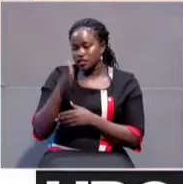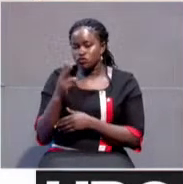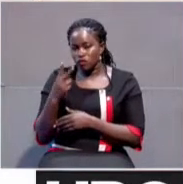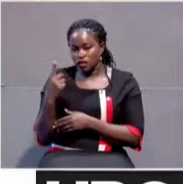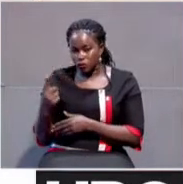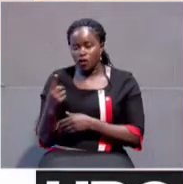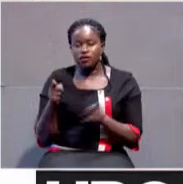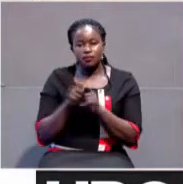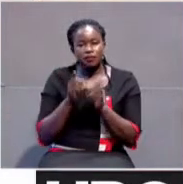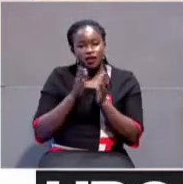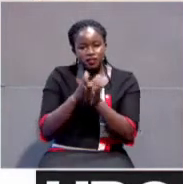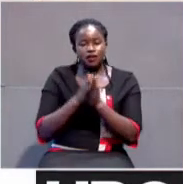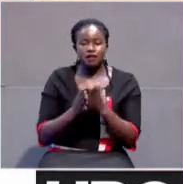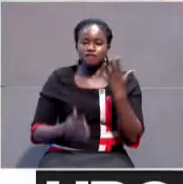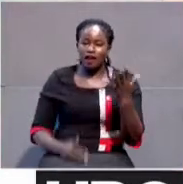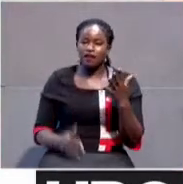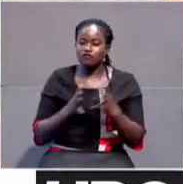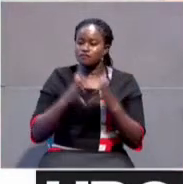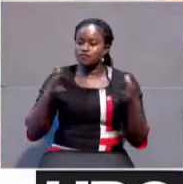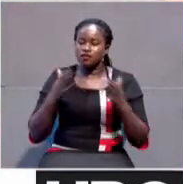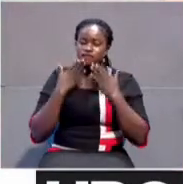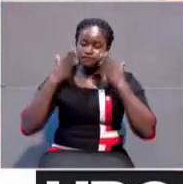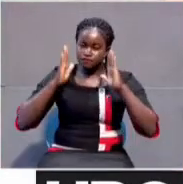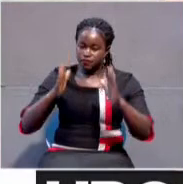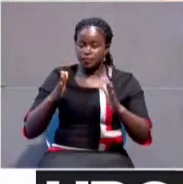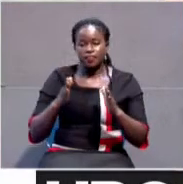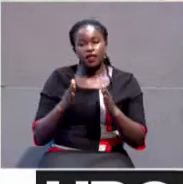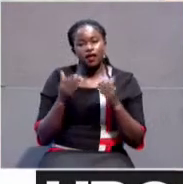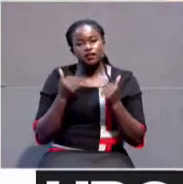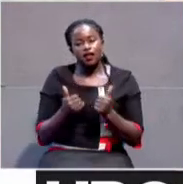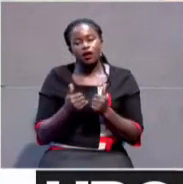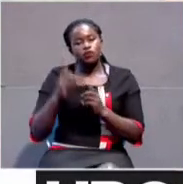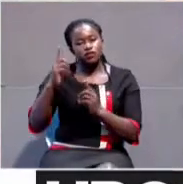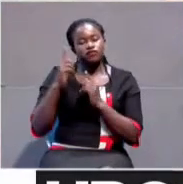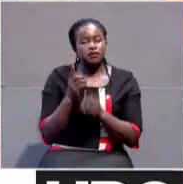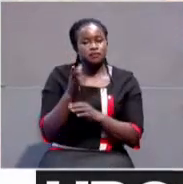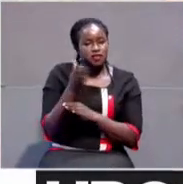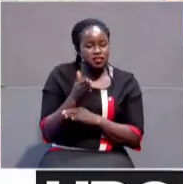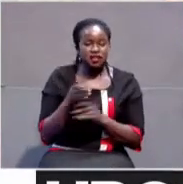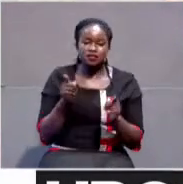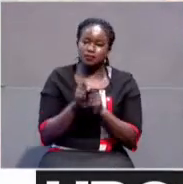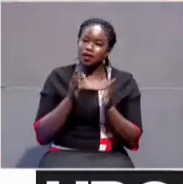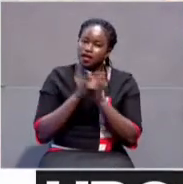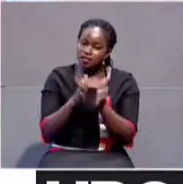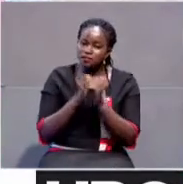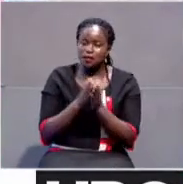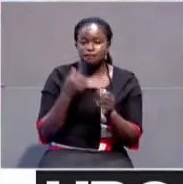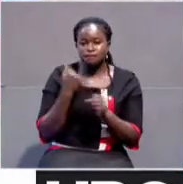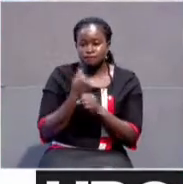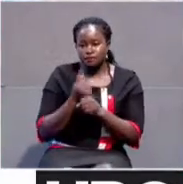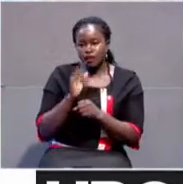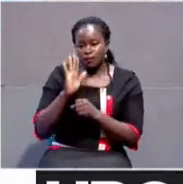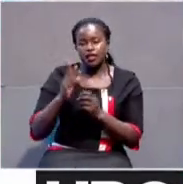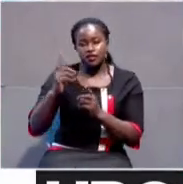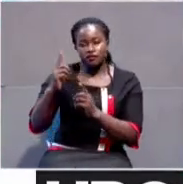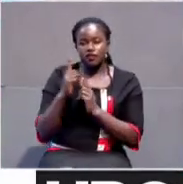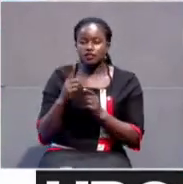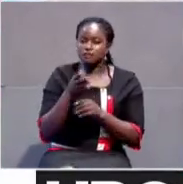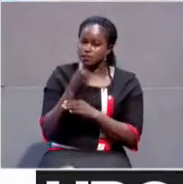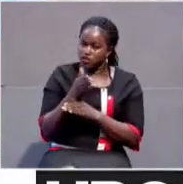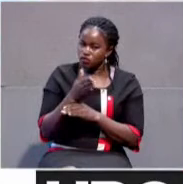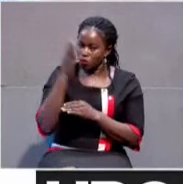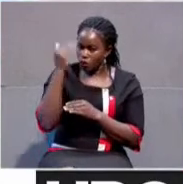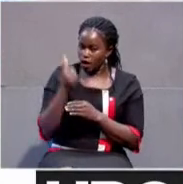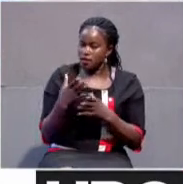5 major commitments. The Defense Minister, Adolf Mwesije, attributes performance of the Defense Ministry on